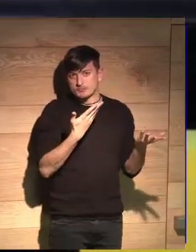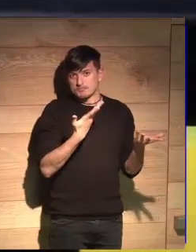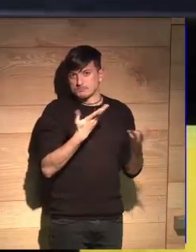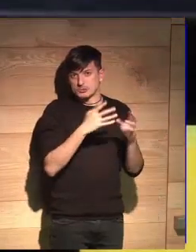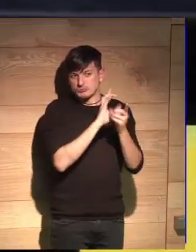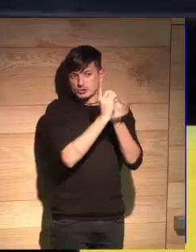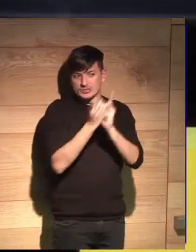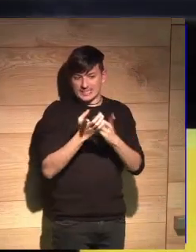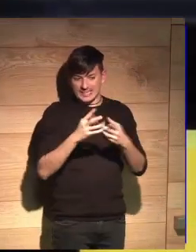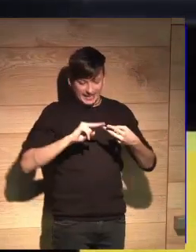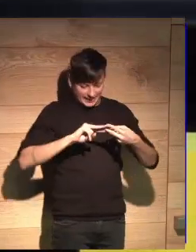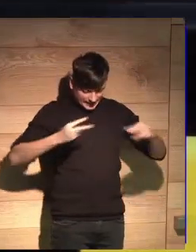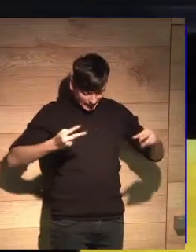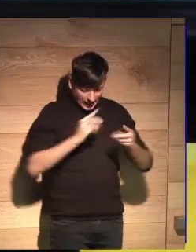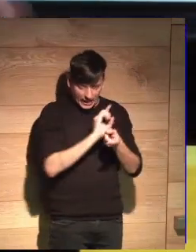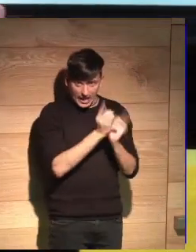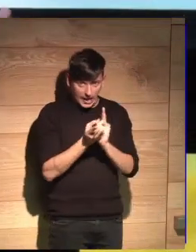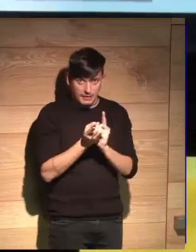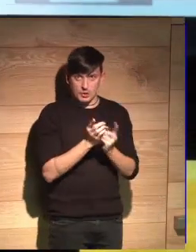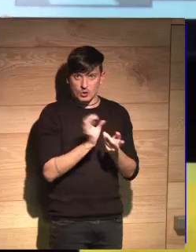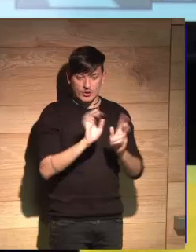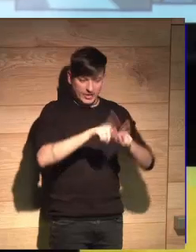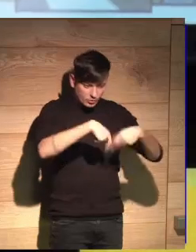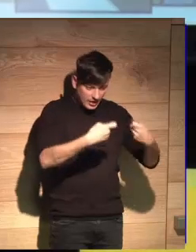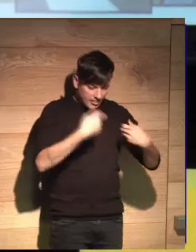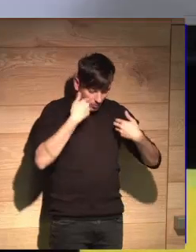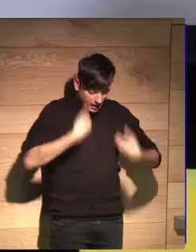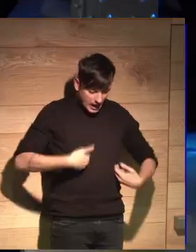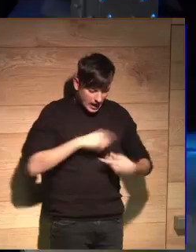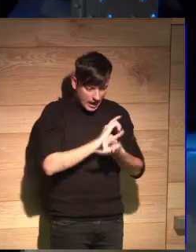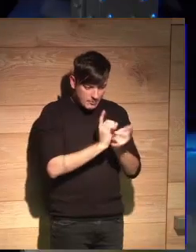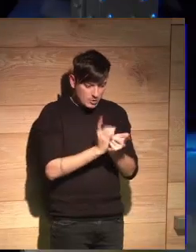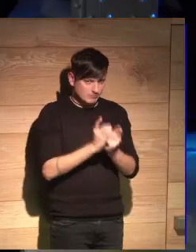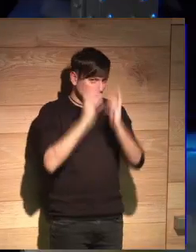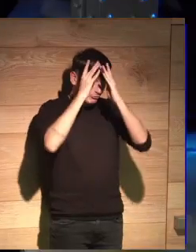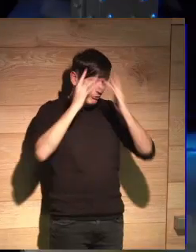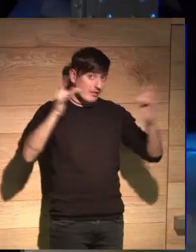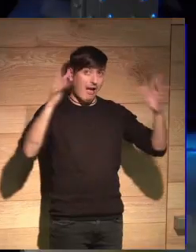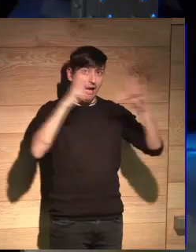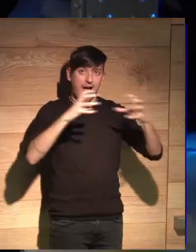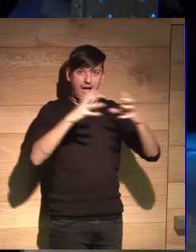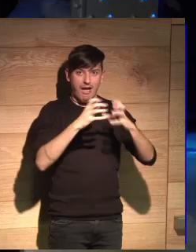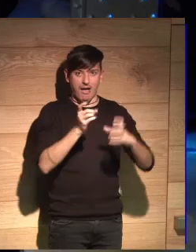with manipulation, with genetic modification, with changes in human nature.